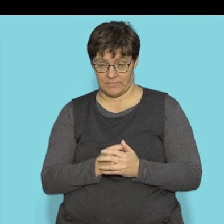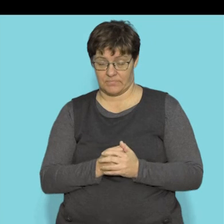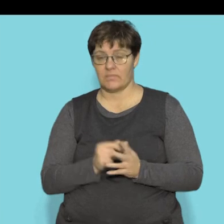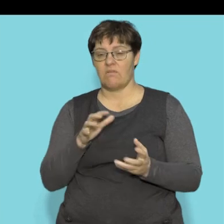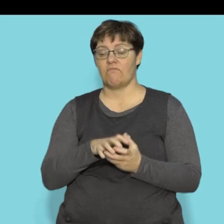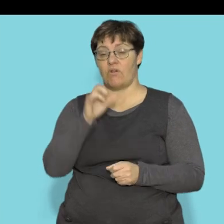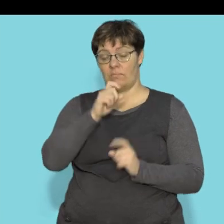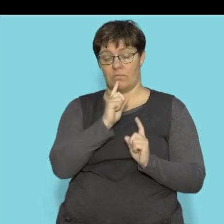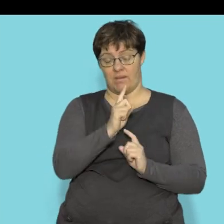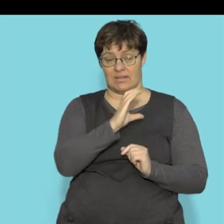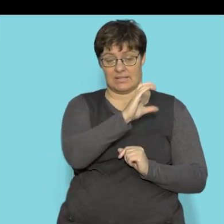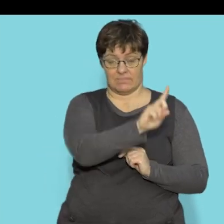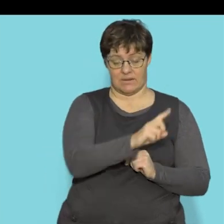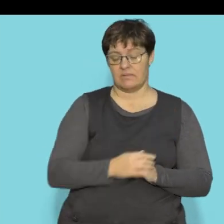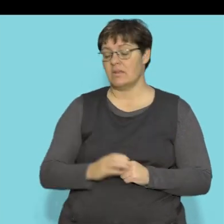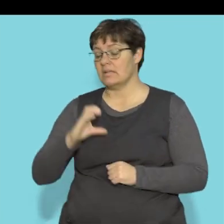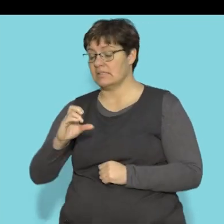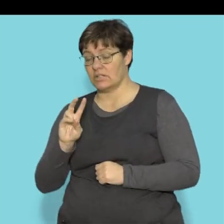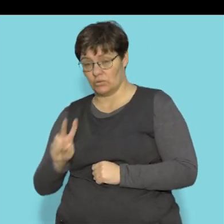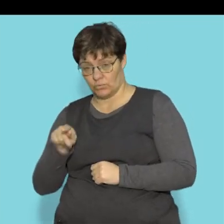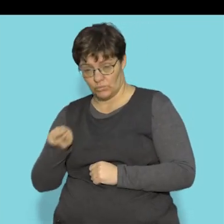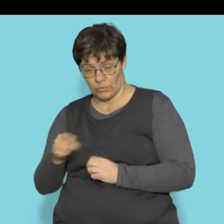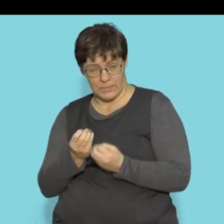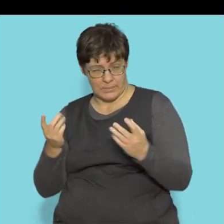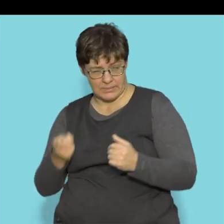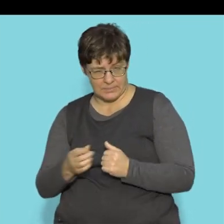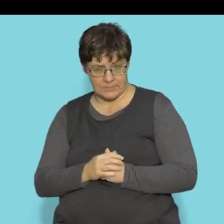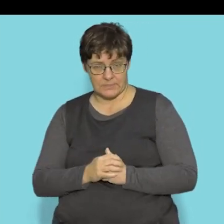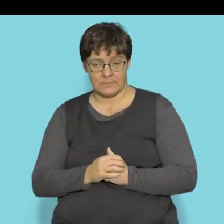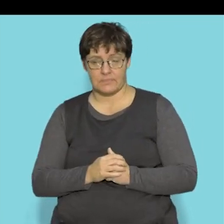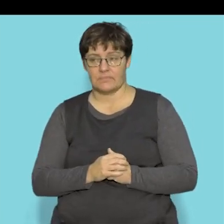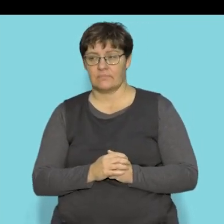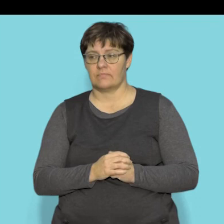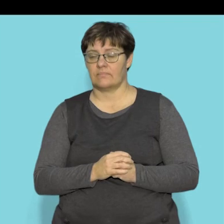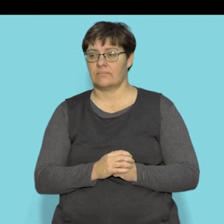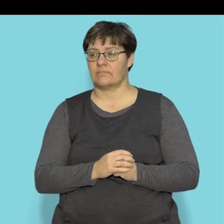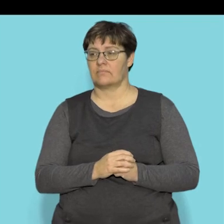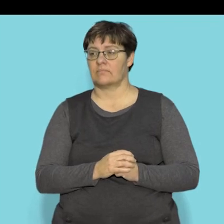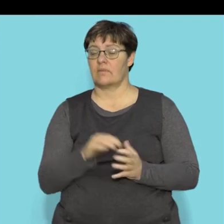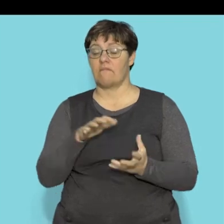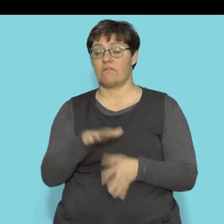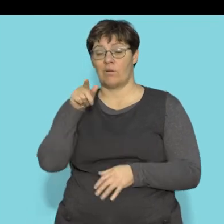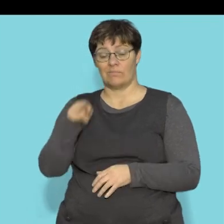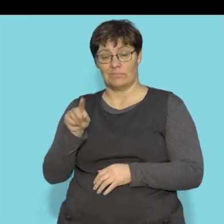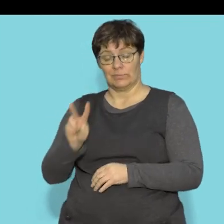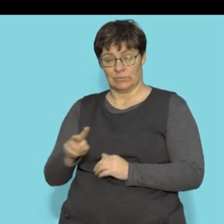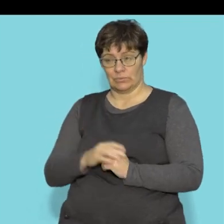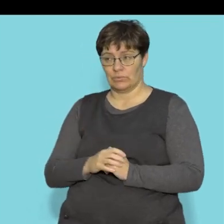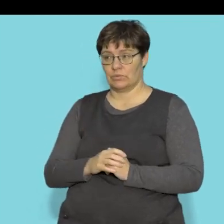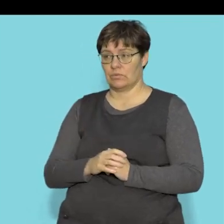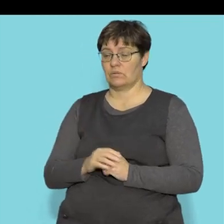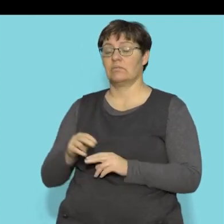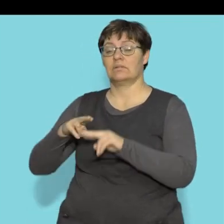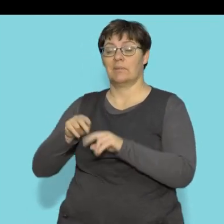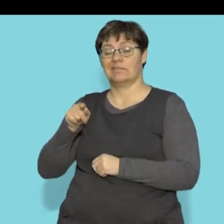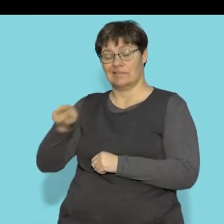Cool, so that is the volume of cylinder 1. Now I need the volume of cylinder 2. So the volume of cylinder 2